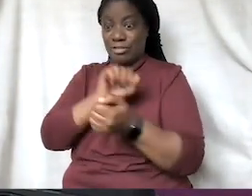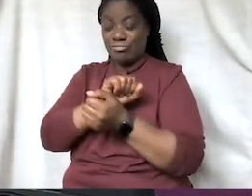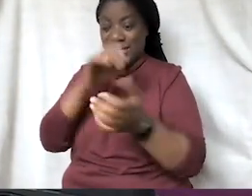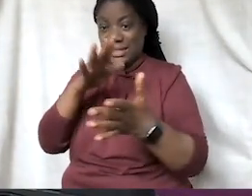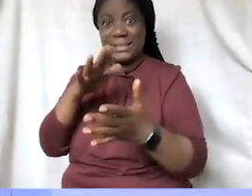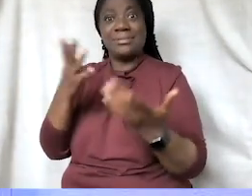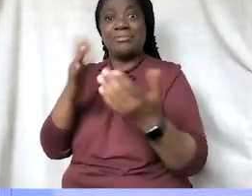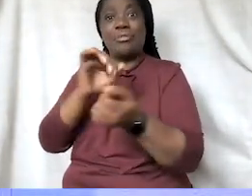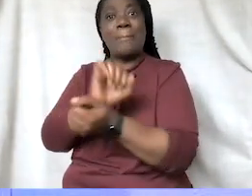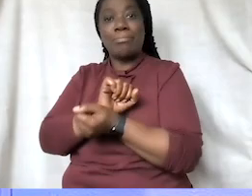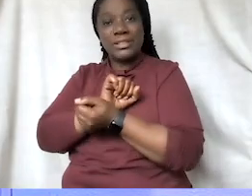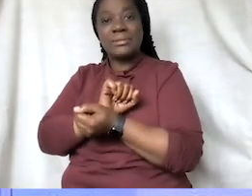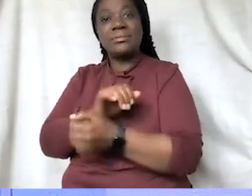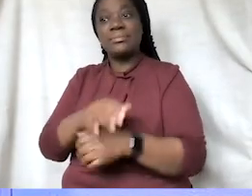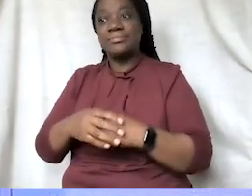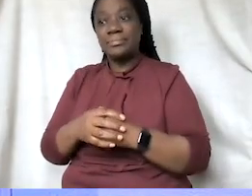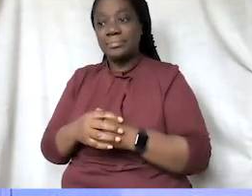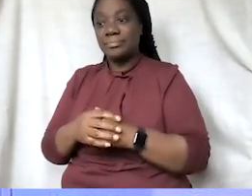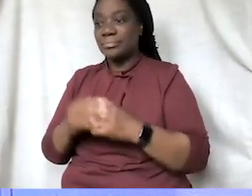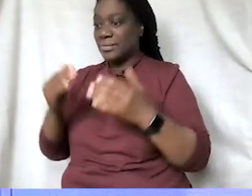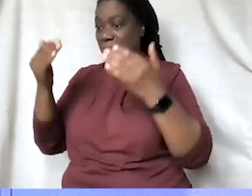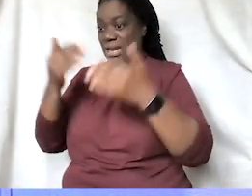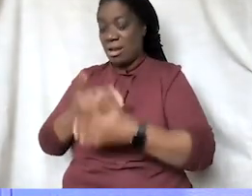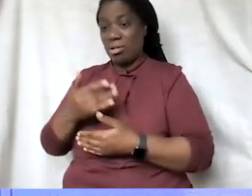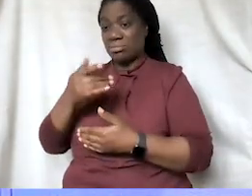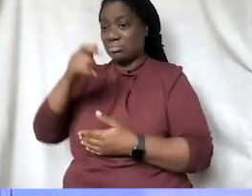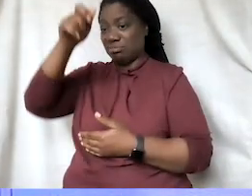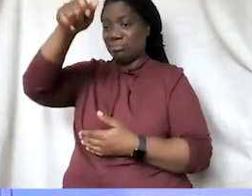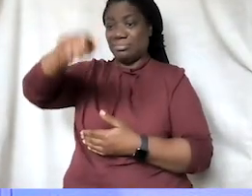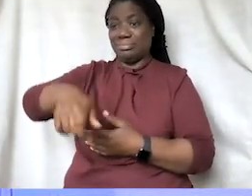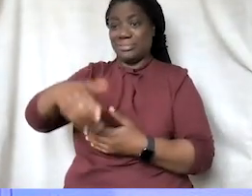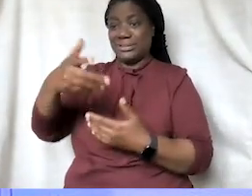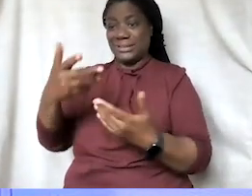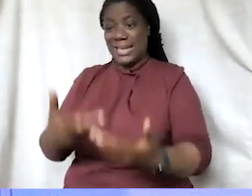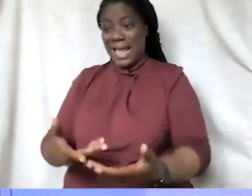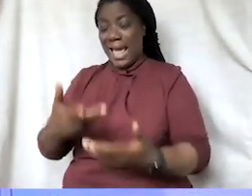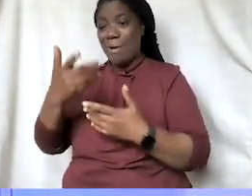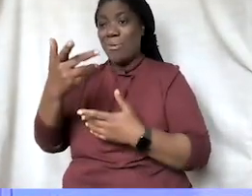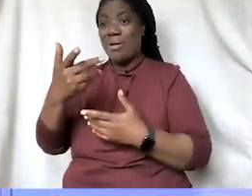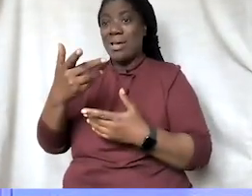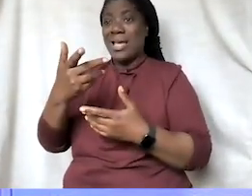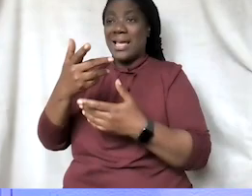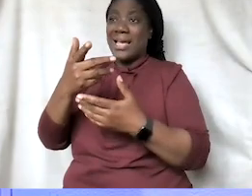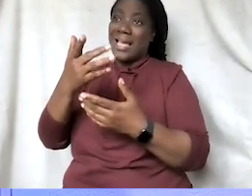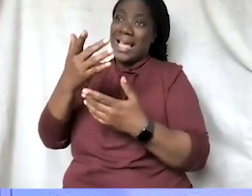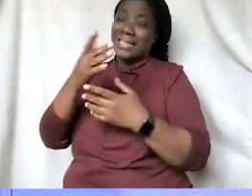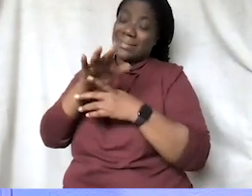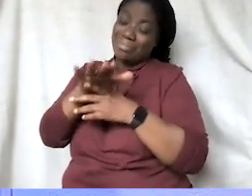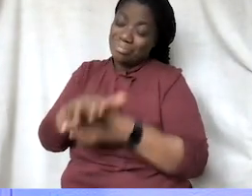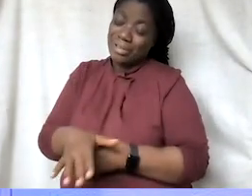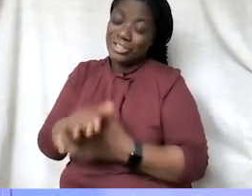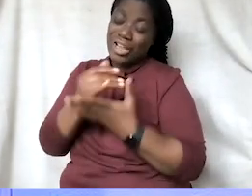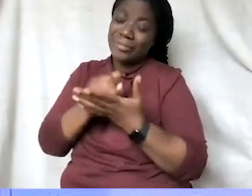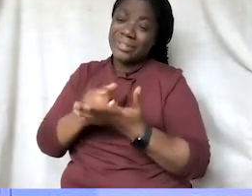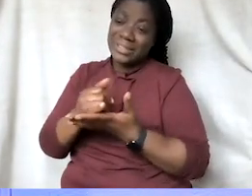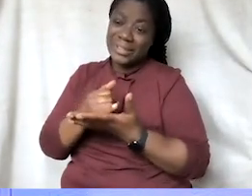from captivity. Tonight, there is someone who is shackled under the weight of sin. The prayer